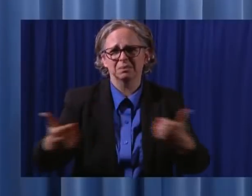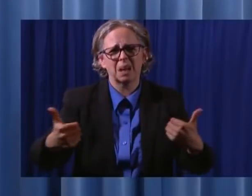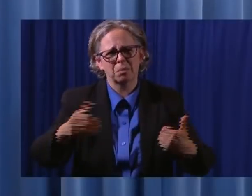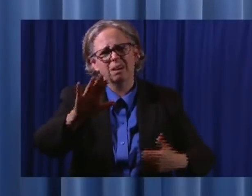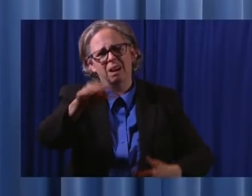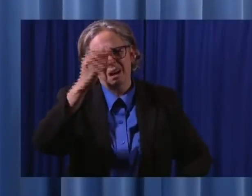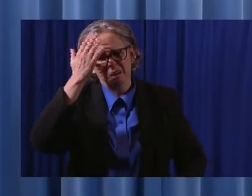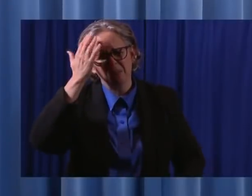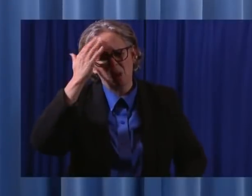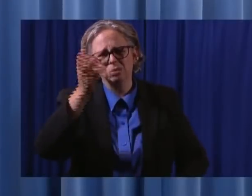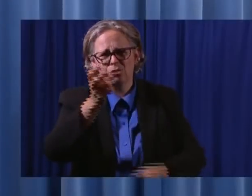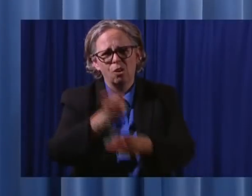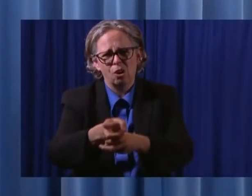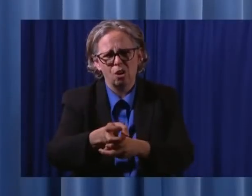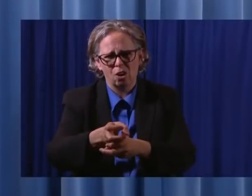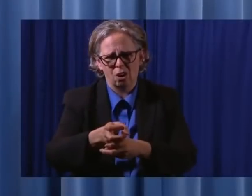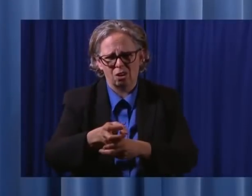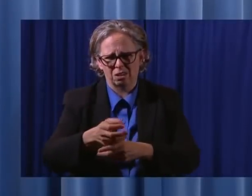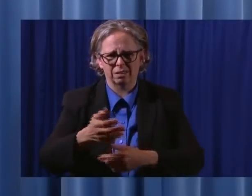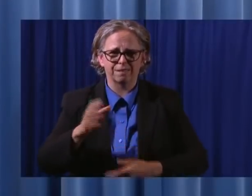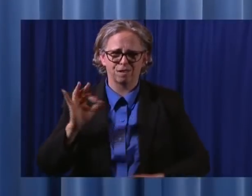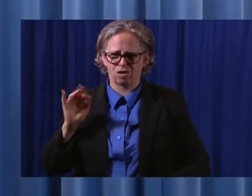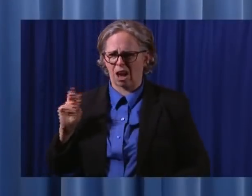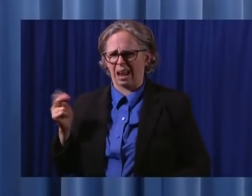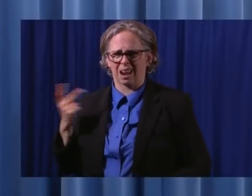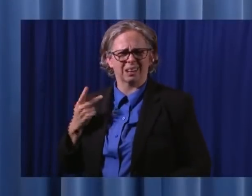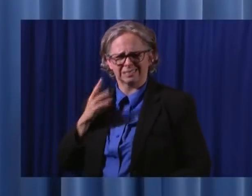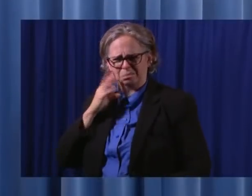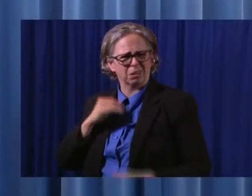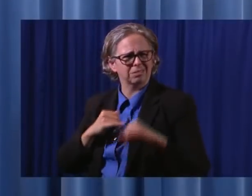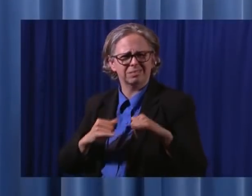we're all, that's the toughest part, I think, for people. But,